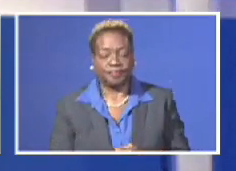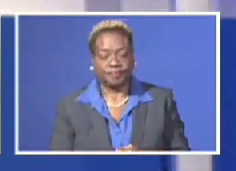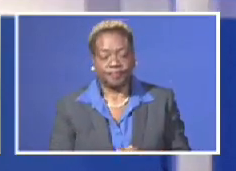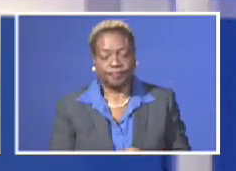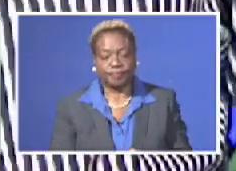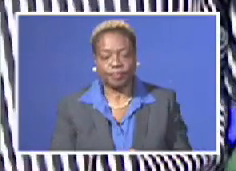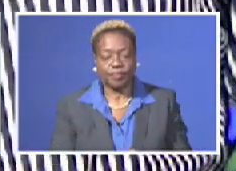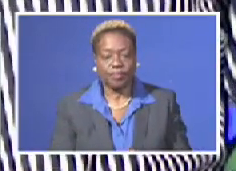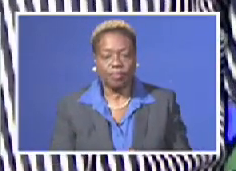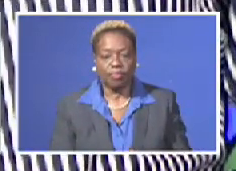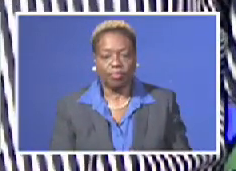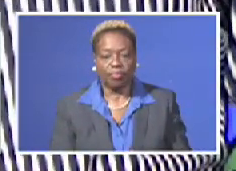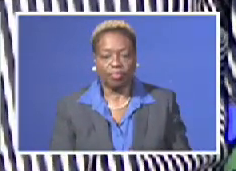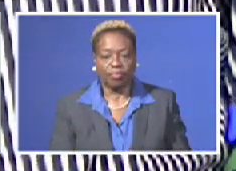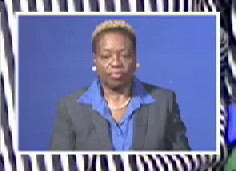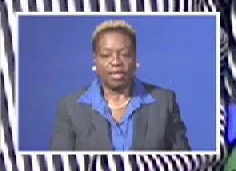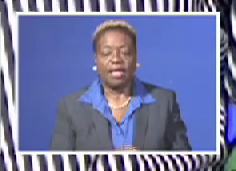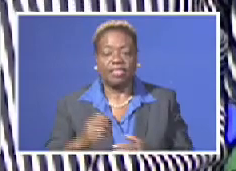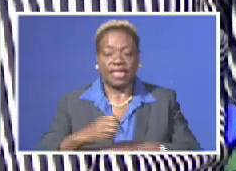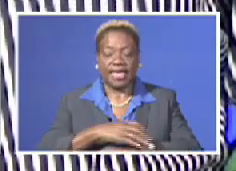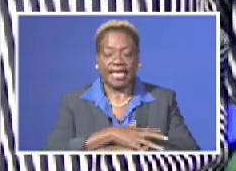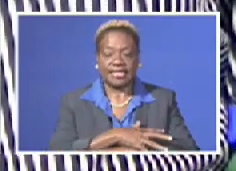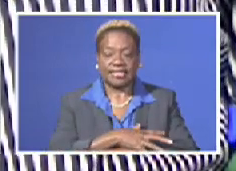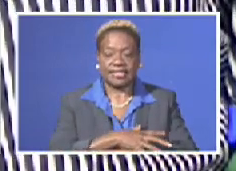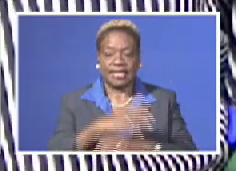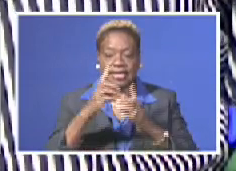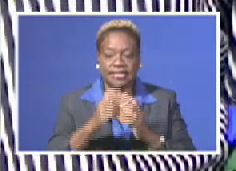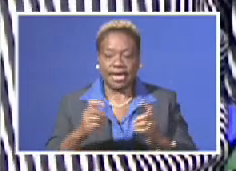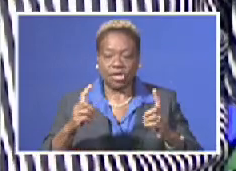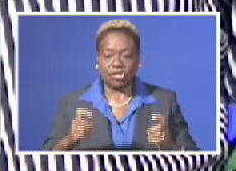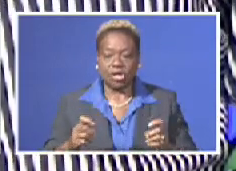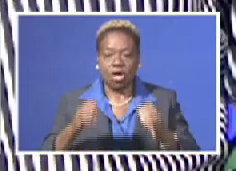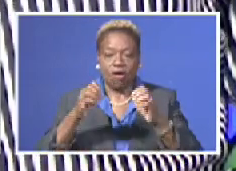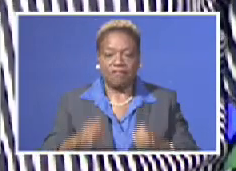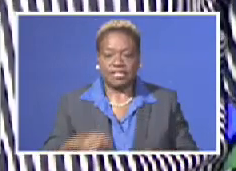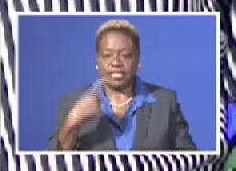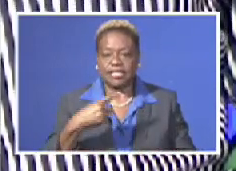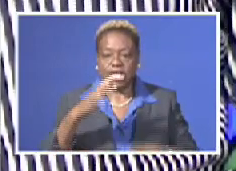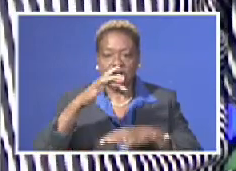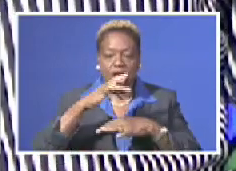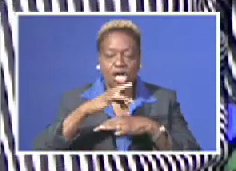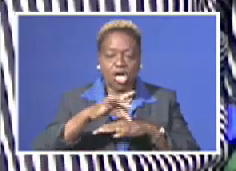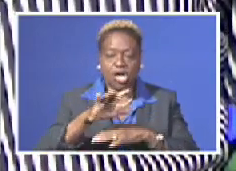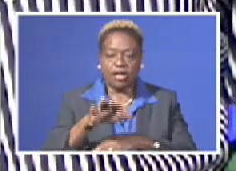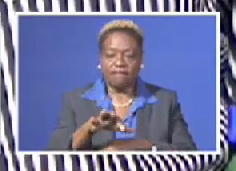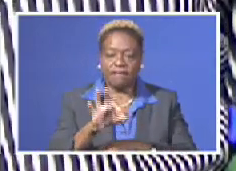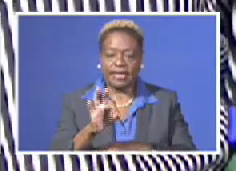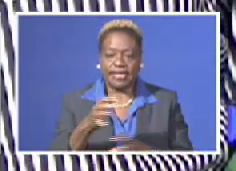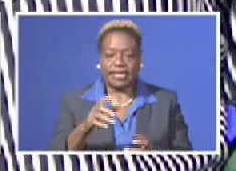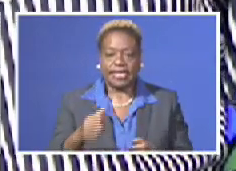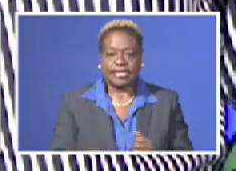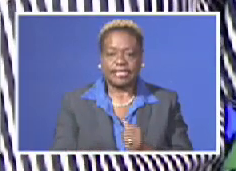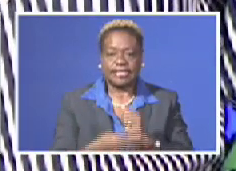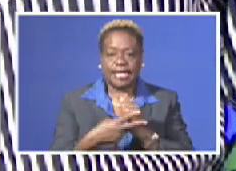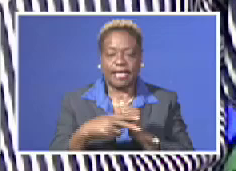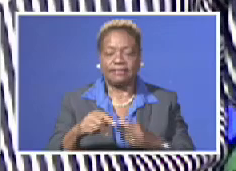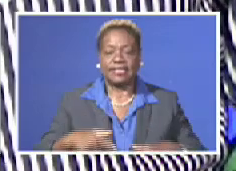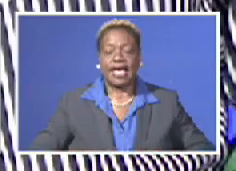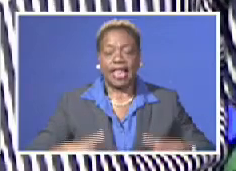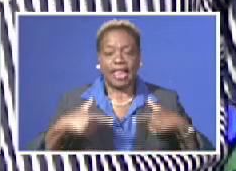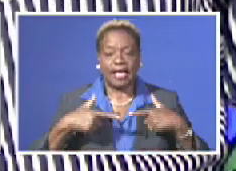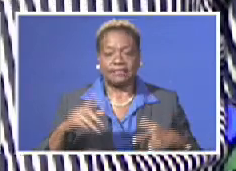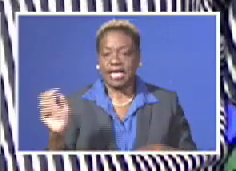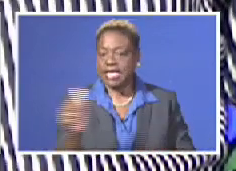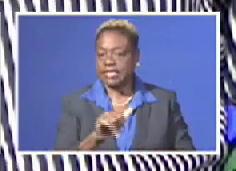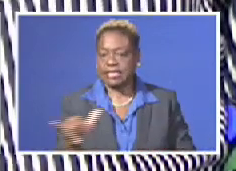story. Like most cancer diagnoses, officials often say early detection saves lives. It's the same with pancreatic